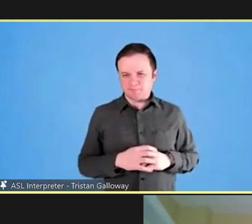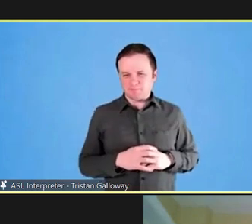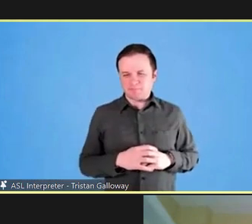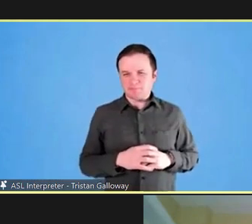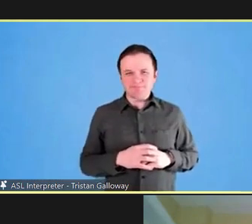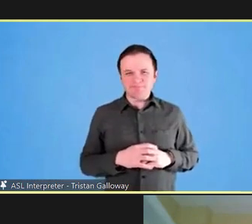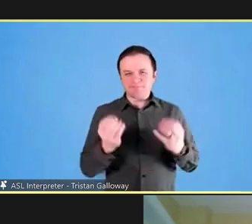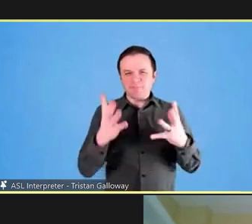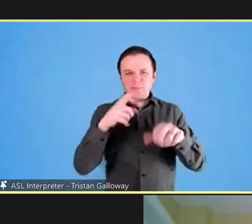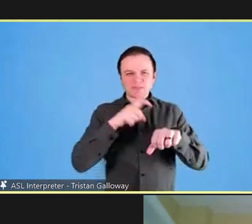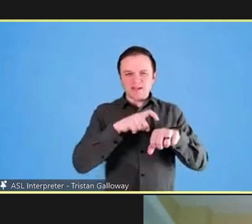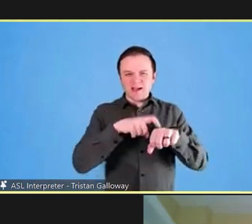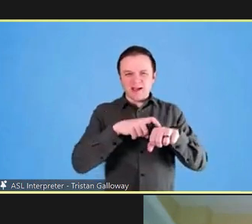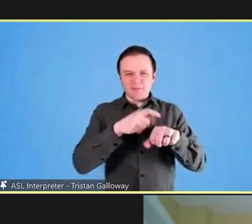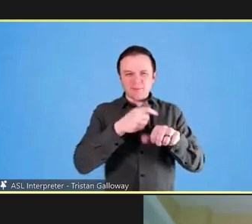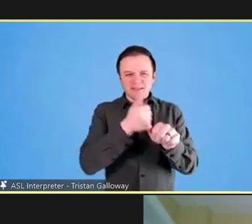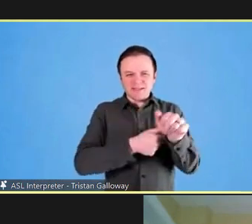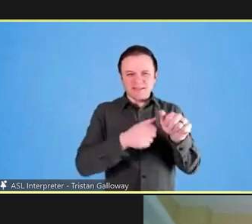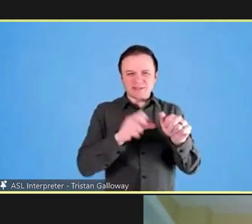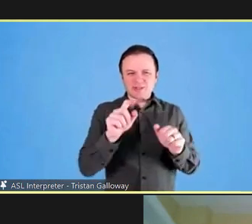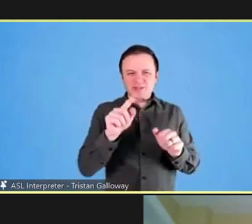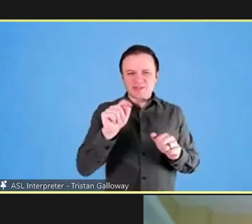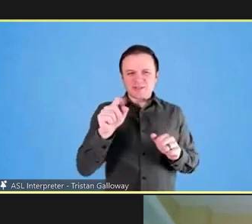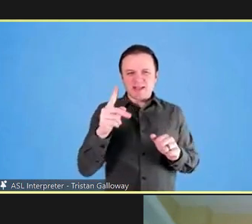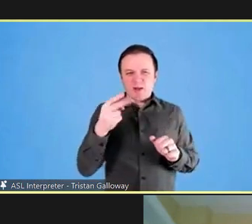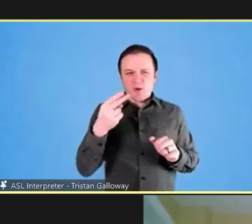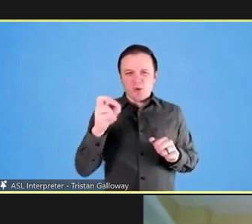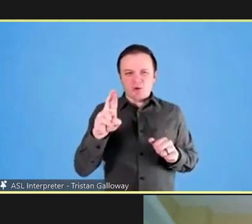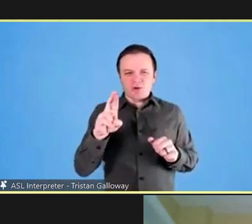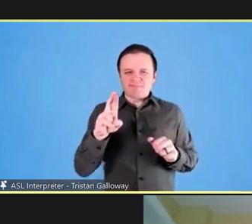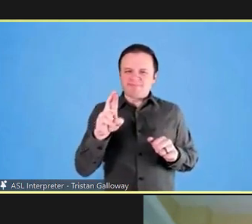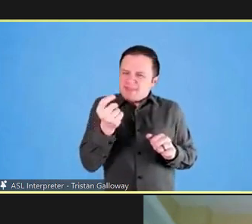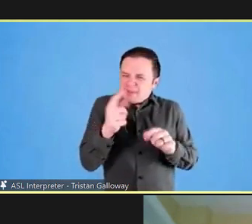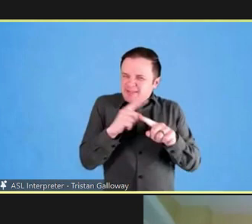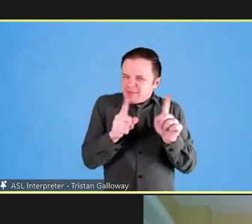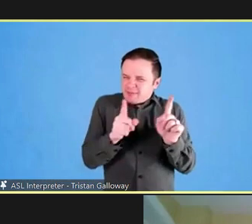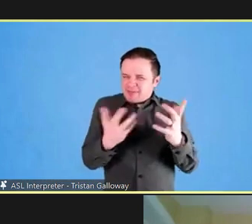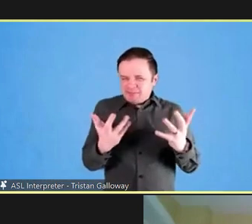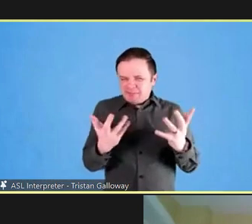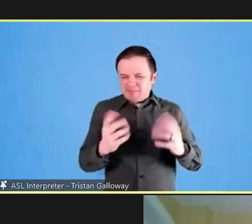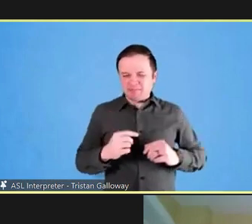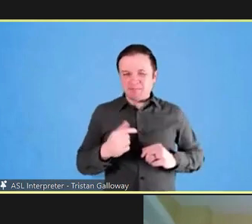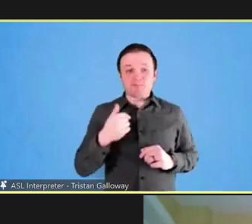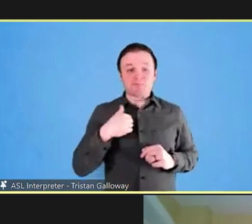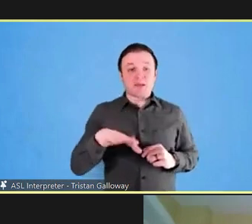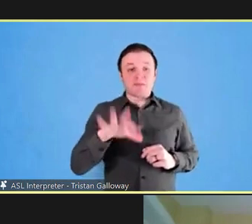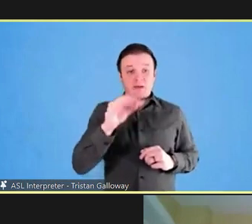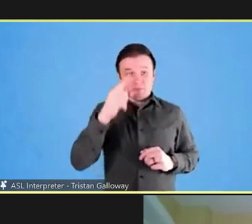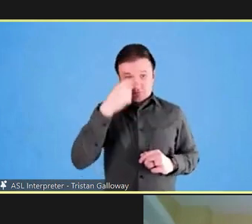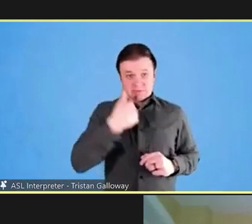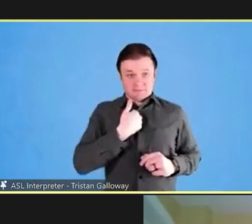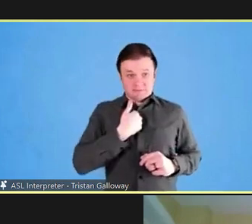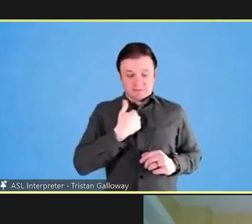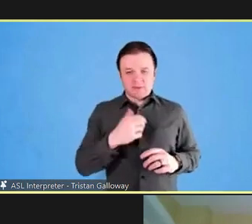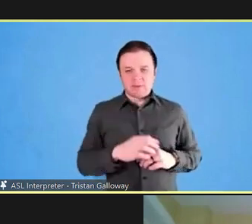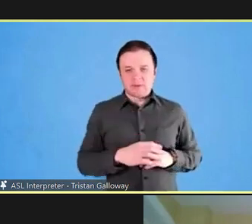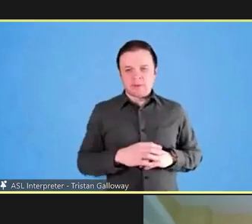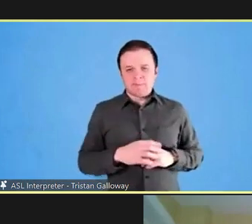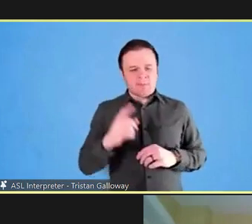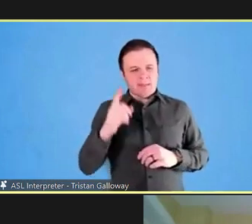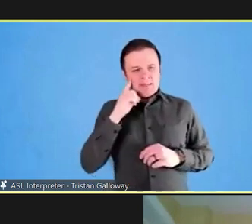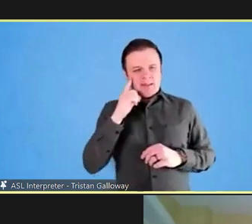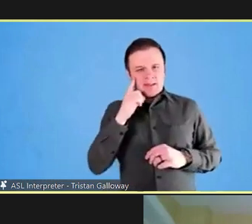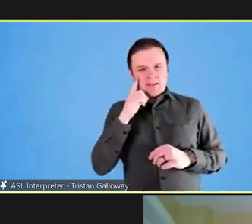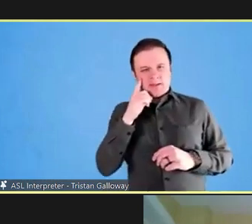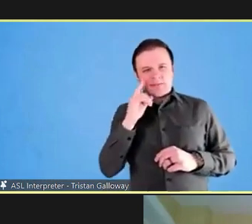How much time it takes each of the stakeholders is a little bit different. What I found myself, and I think